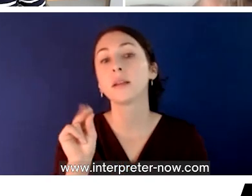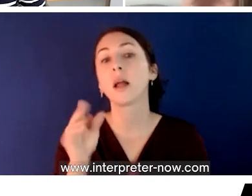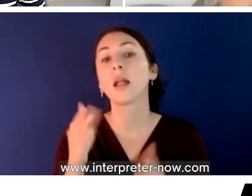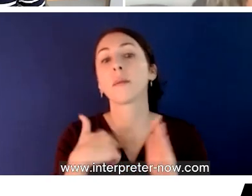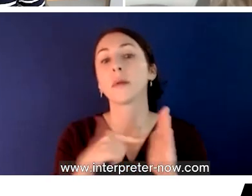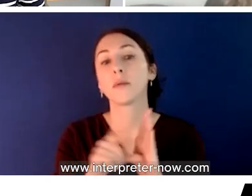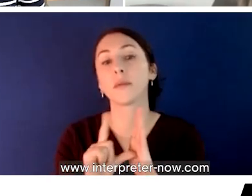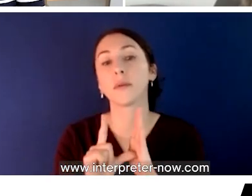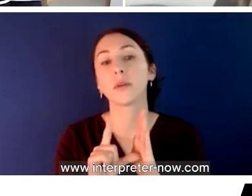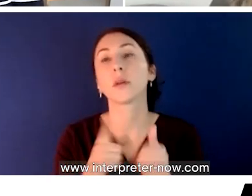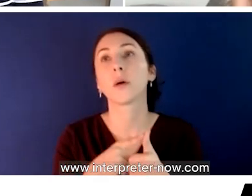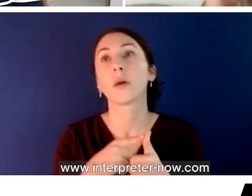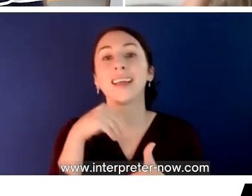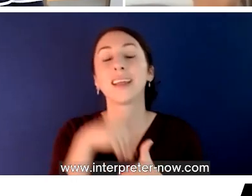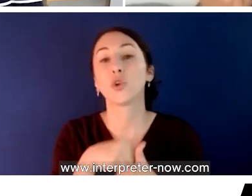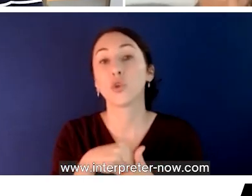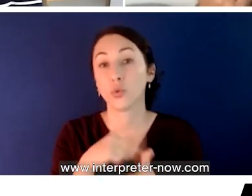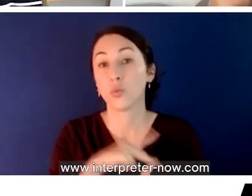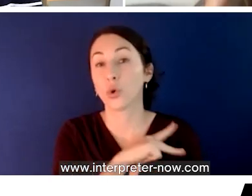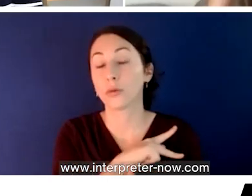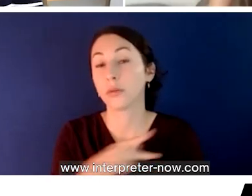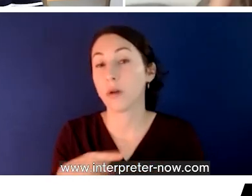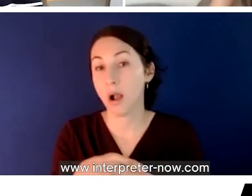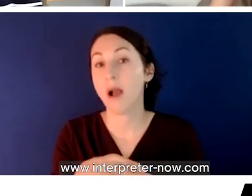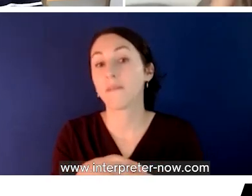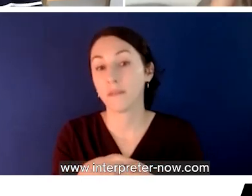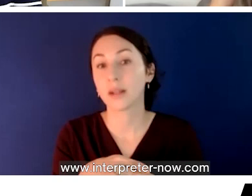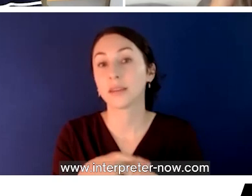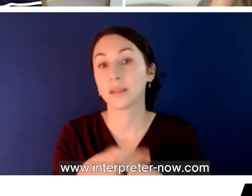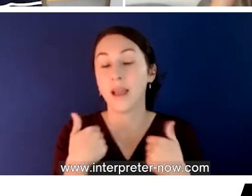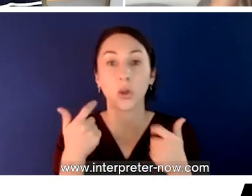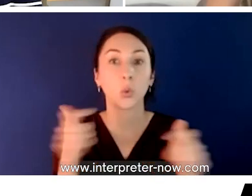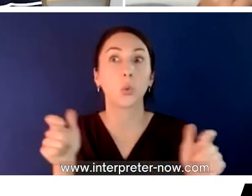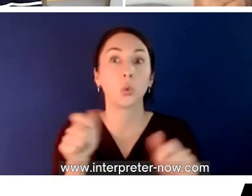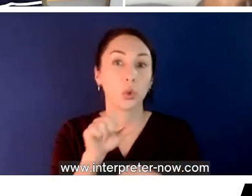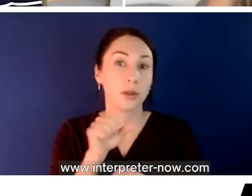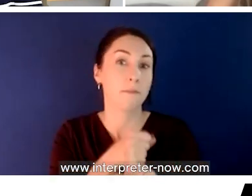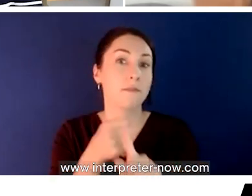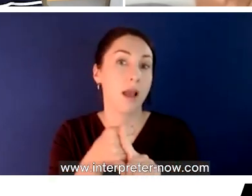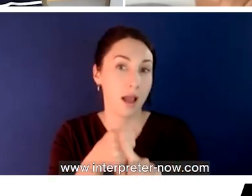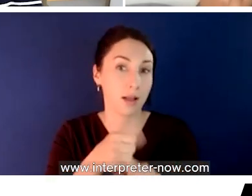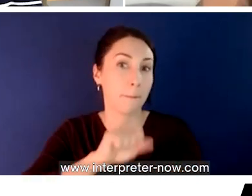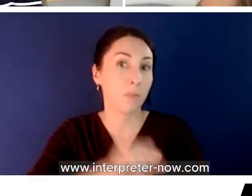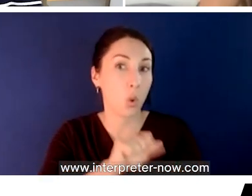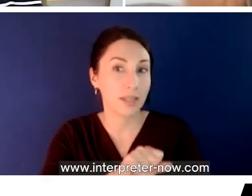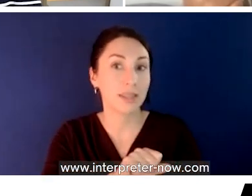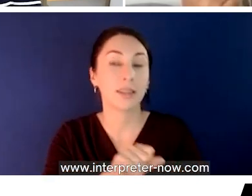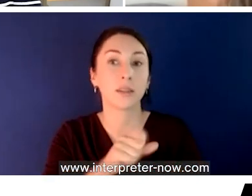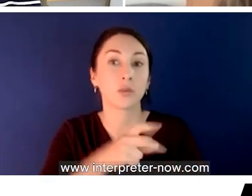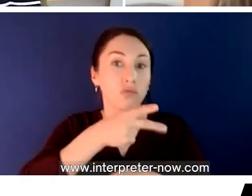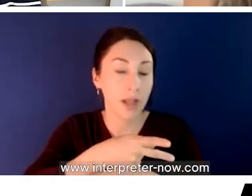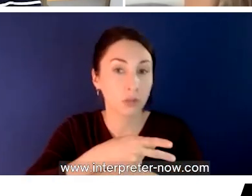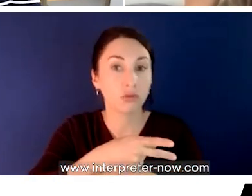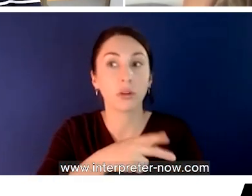I'm just going to review. So I mean, look, I think that interpersonal conflict has a huge impact on employees, on